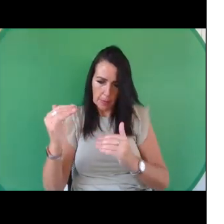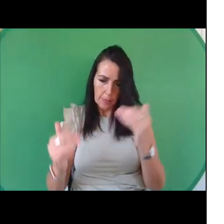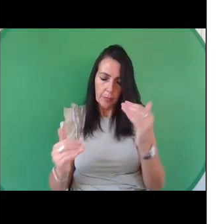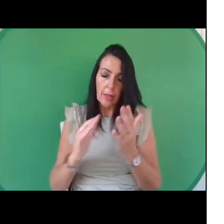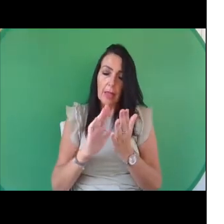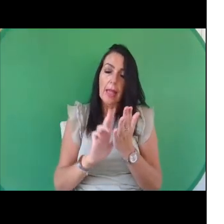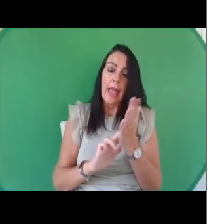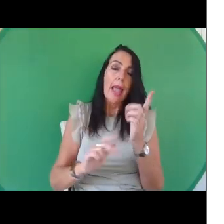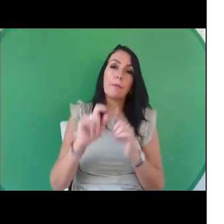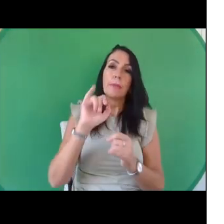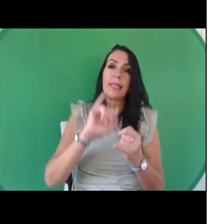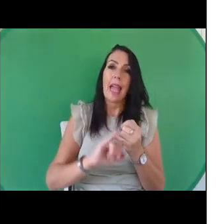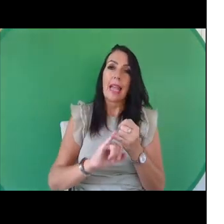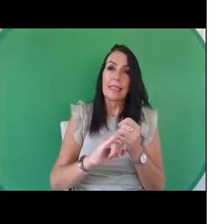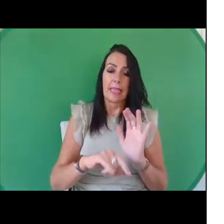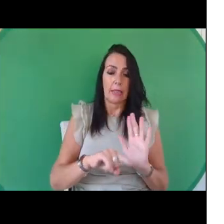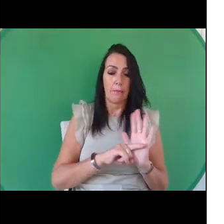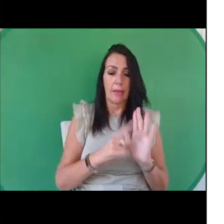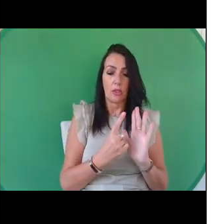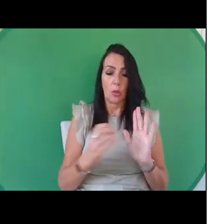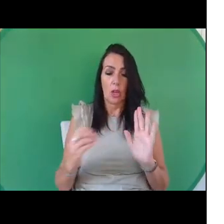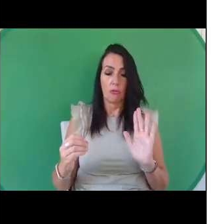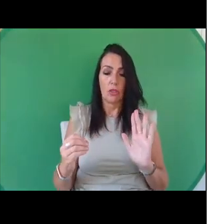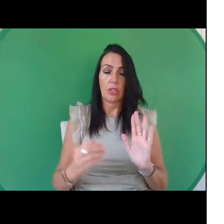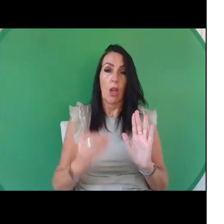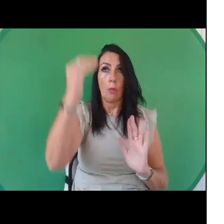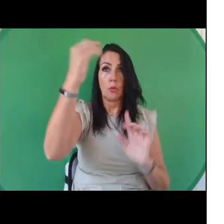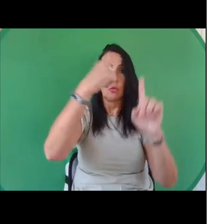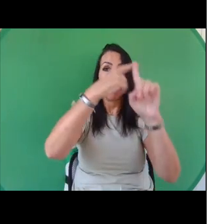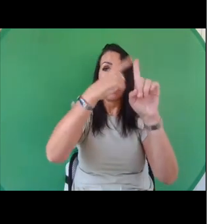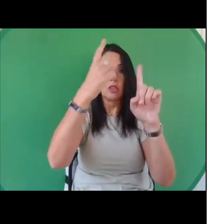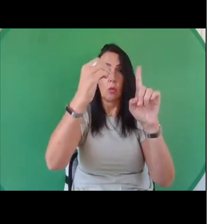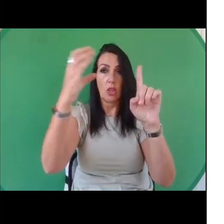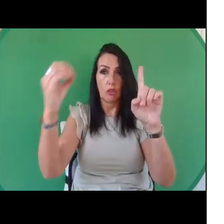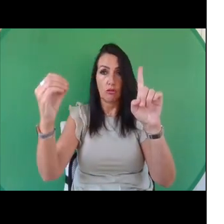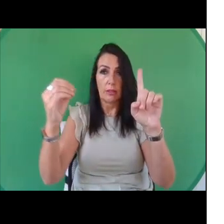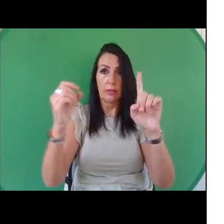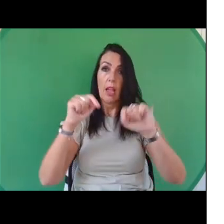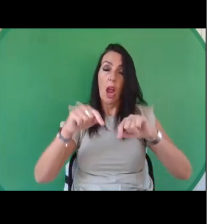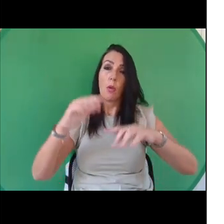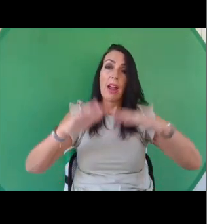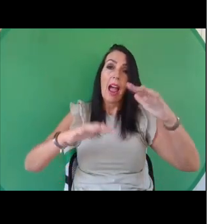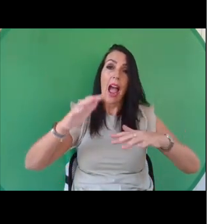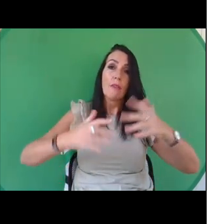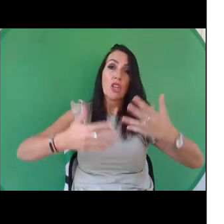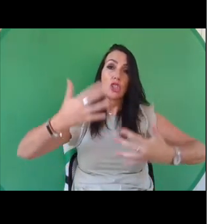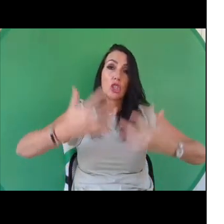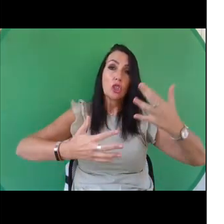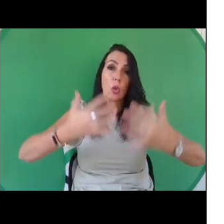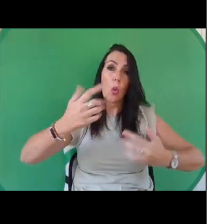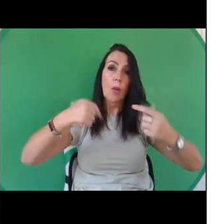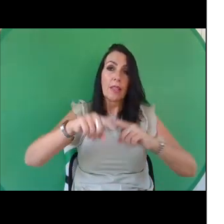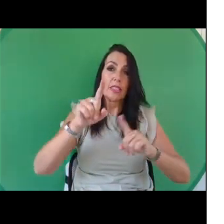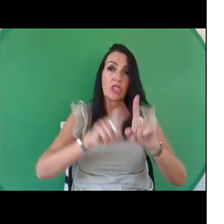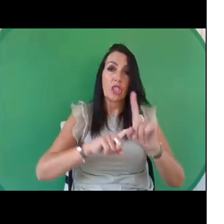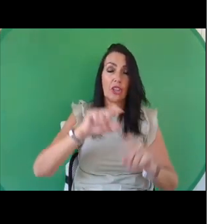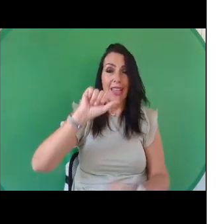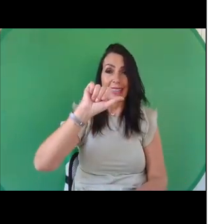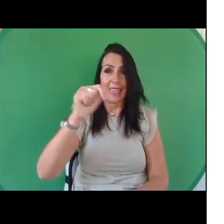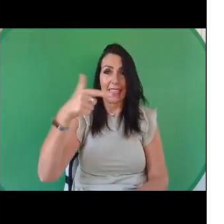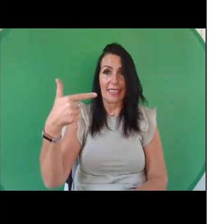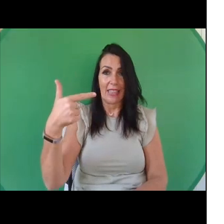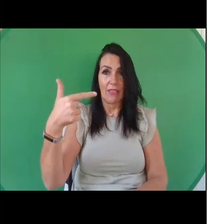ranges from -100 to +100, and Energy Saving Trust's average score across our advice teams this year is 67,